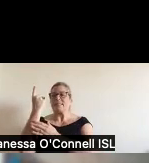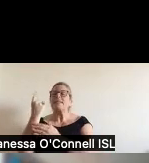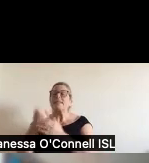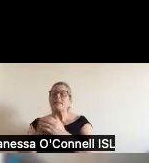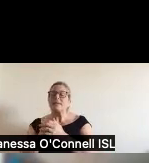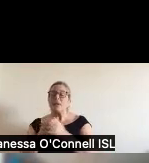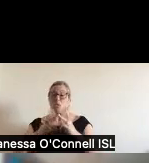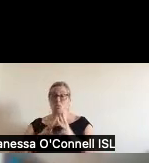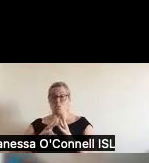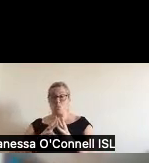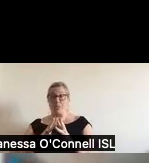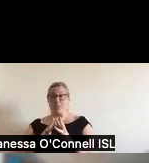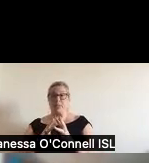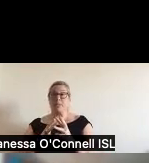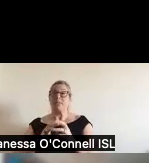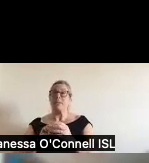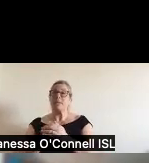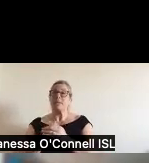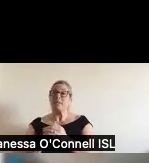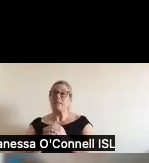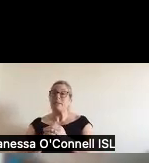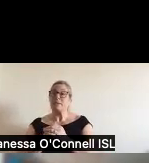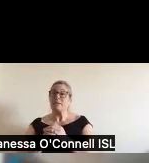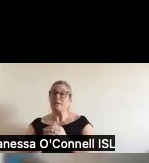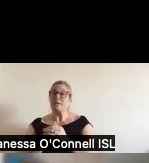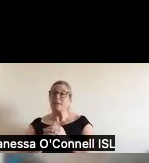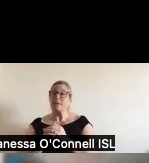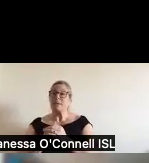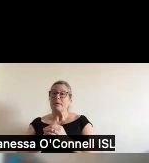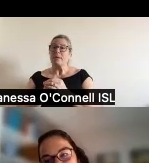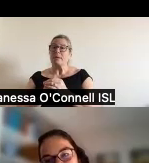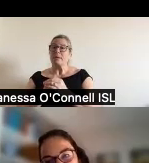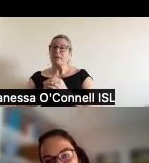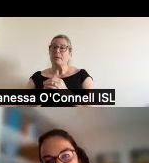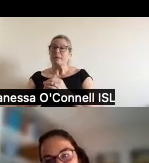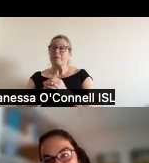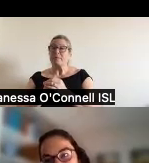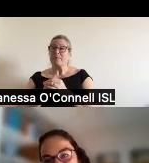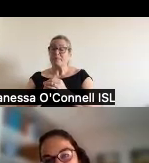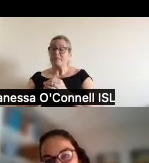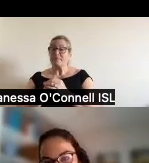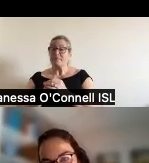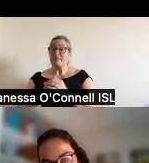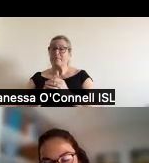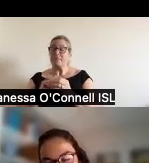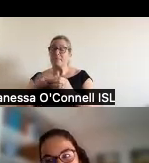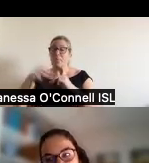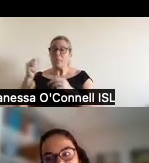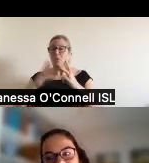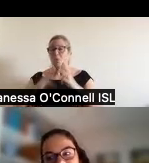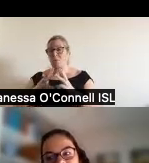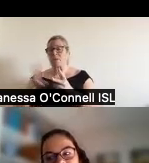women were highly impacted by the COVID crisis and made most of the front burner